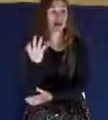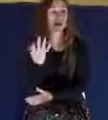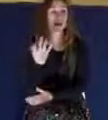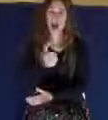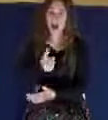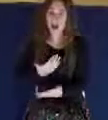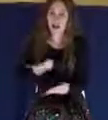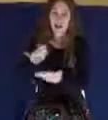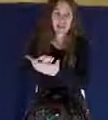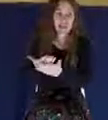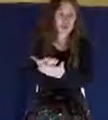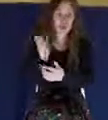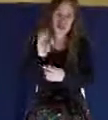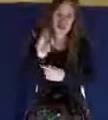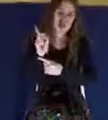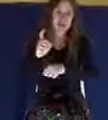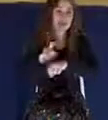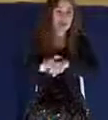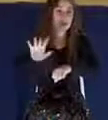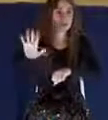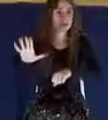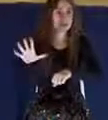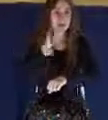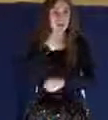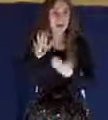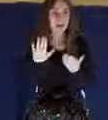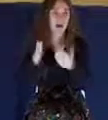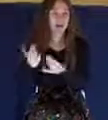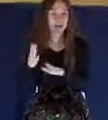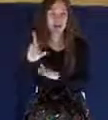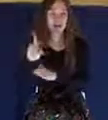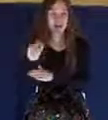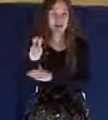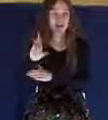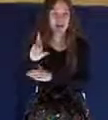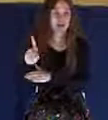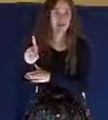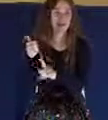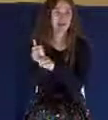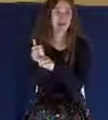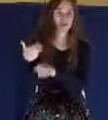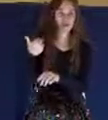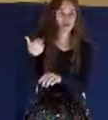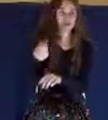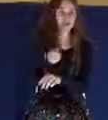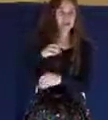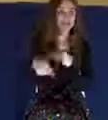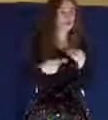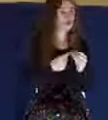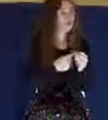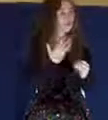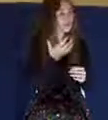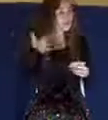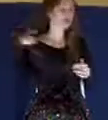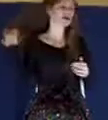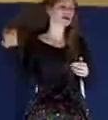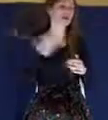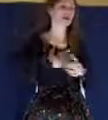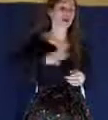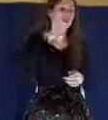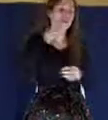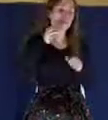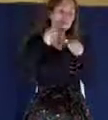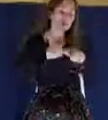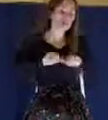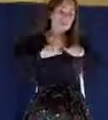at the time that she passed and prayed with David, and David began to remind me of how she persevered through difficulty, and she